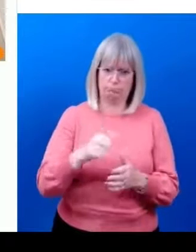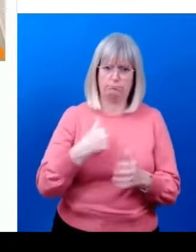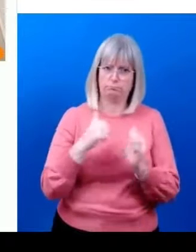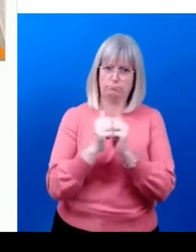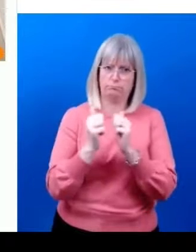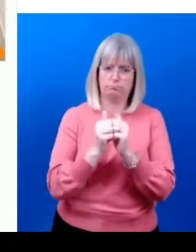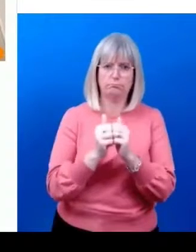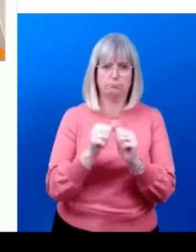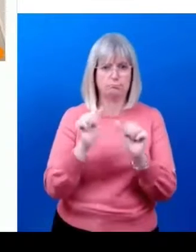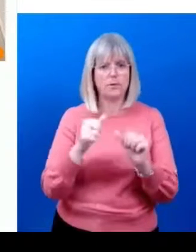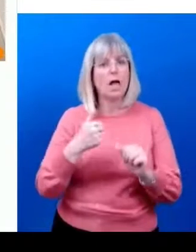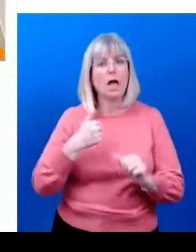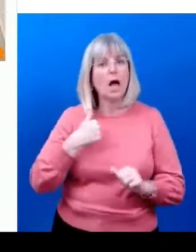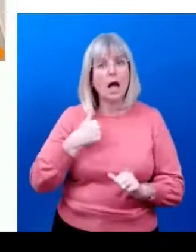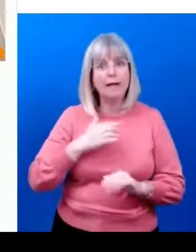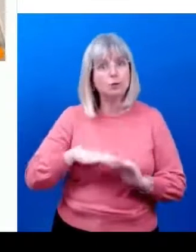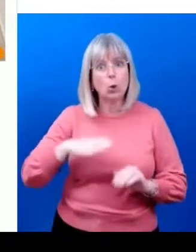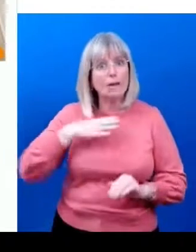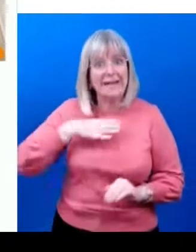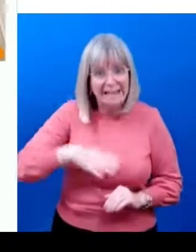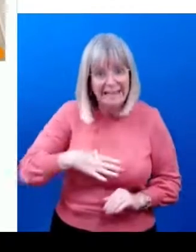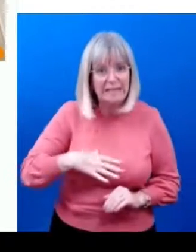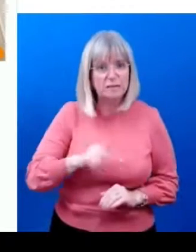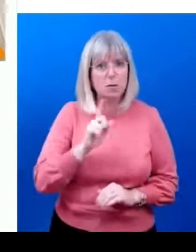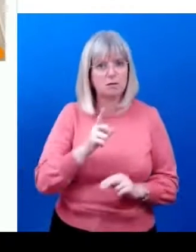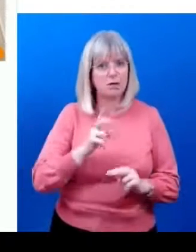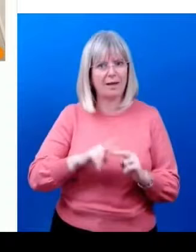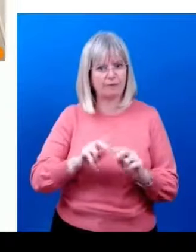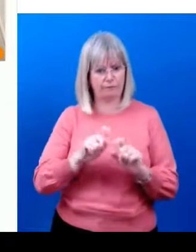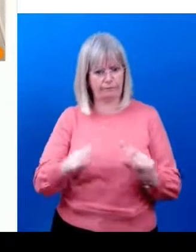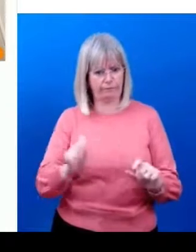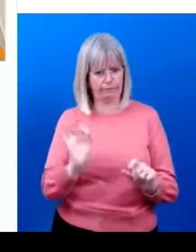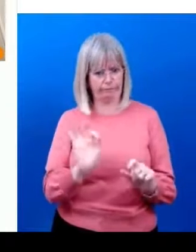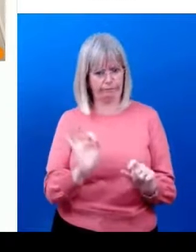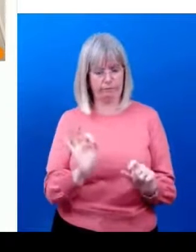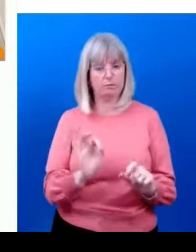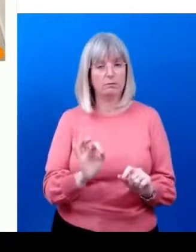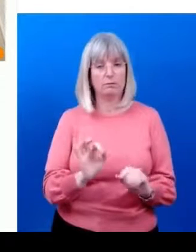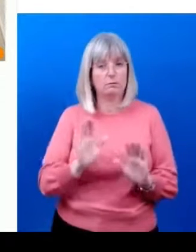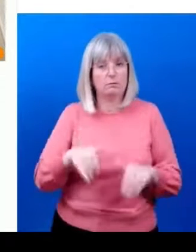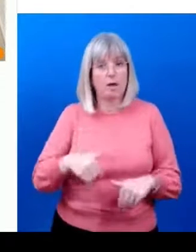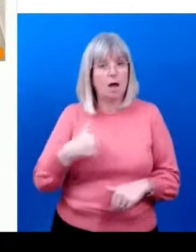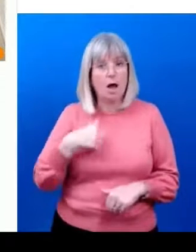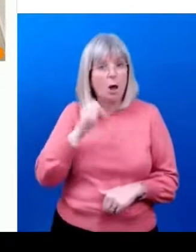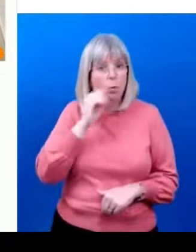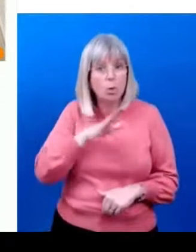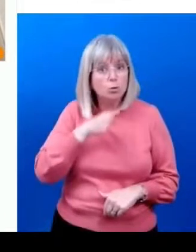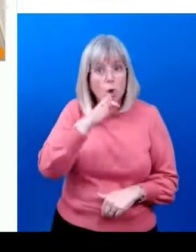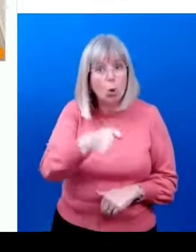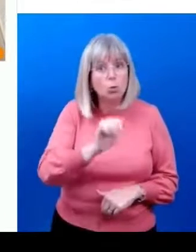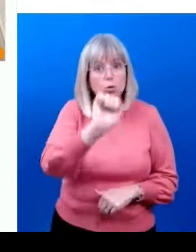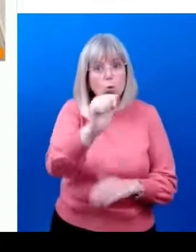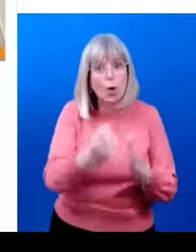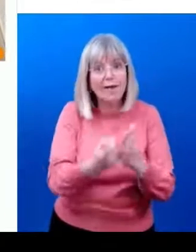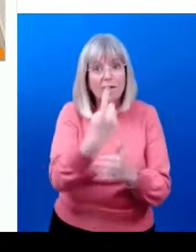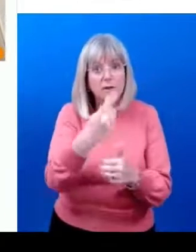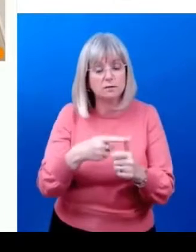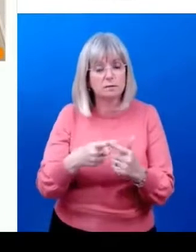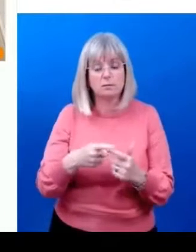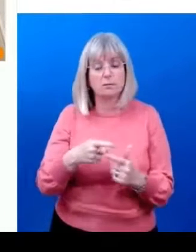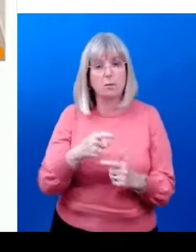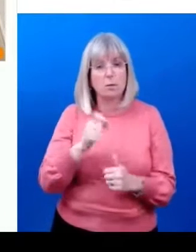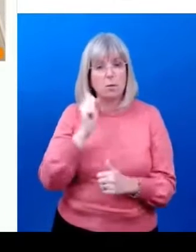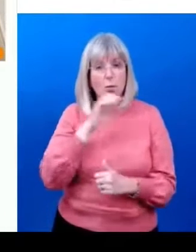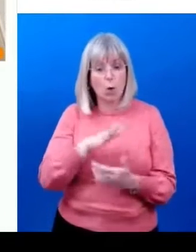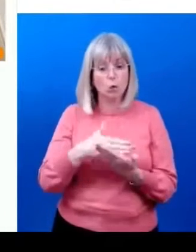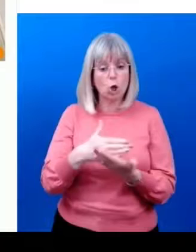going to go. I'm not speaking for your event. I'm not sharing your event. Yeah. So no, I don't watch it,